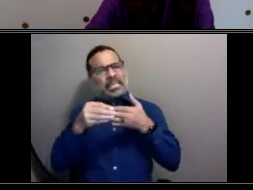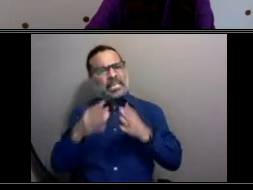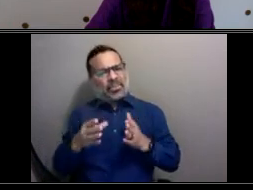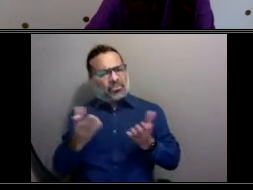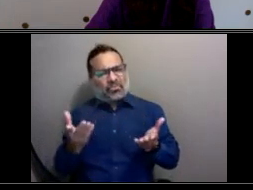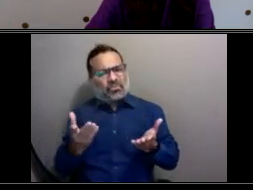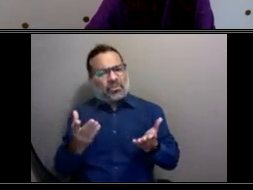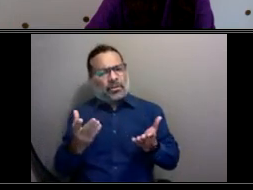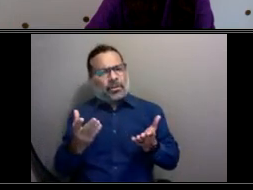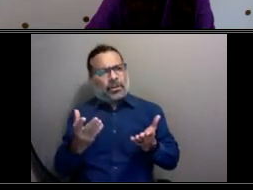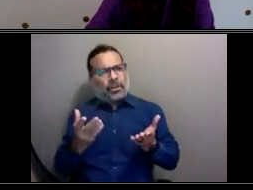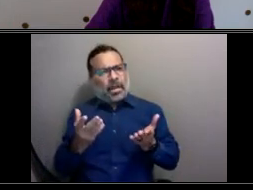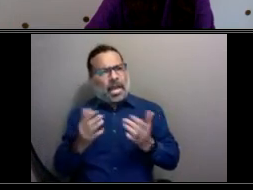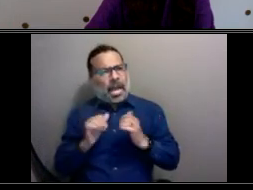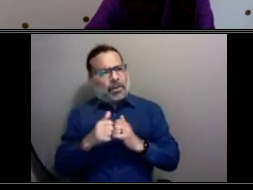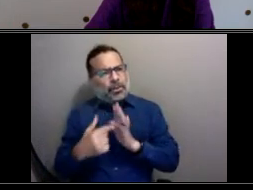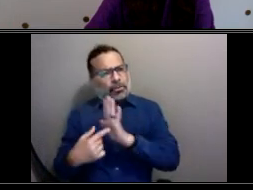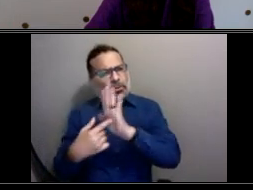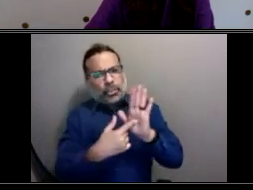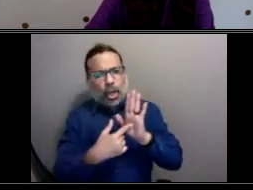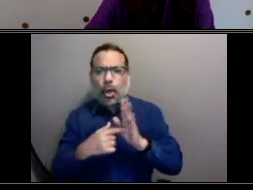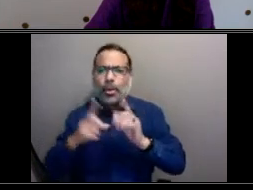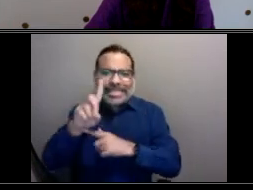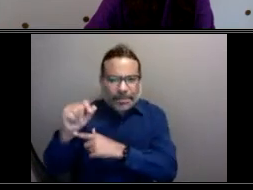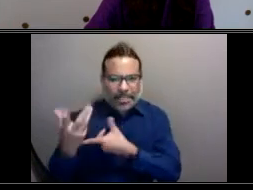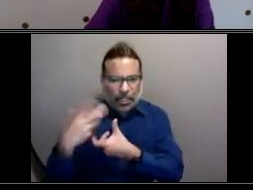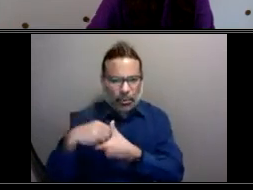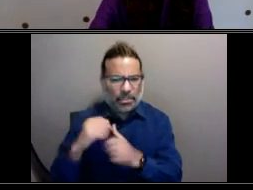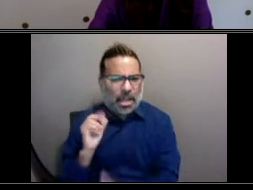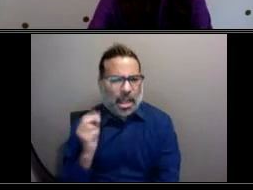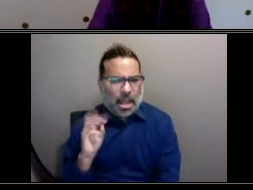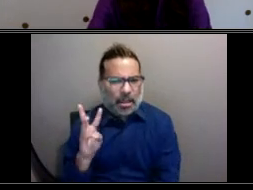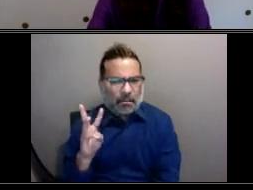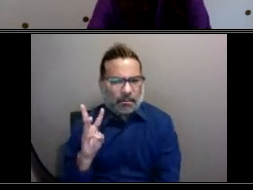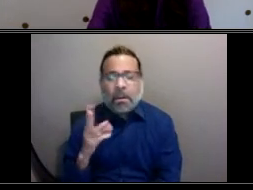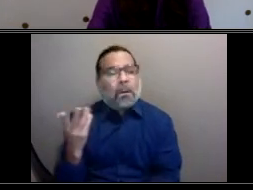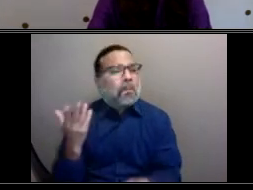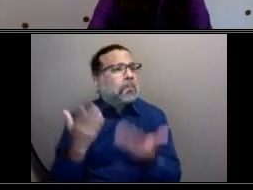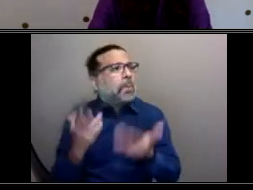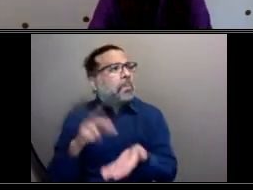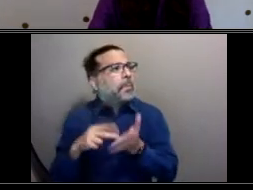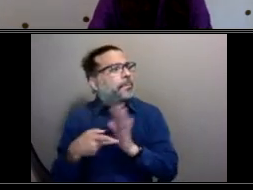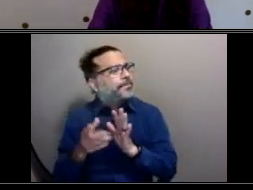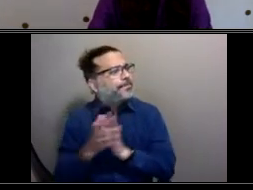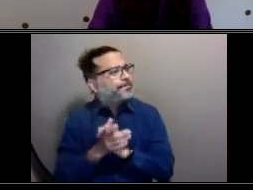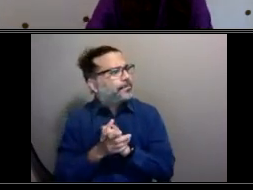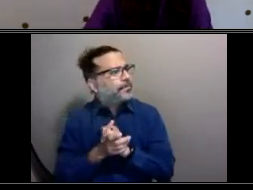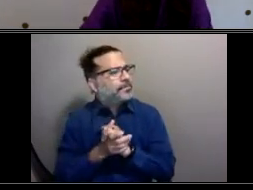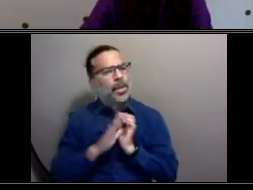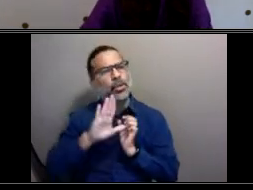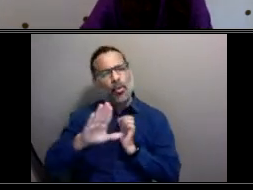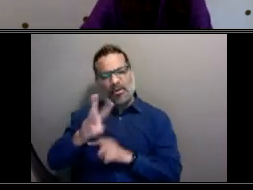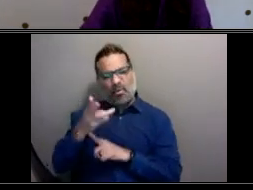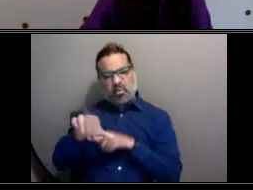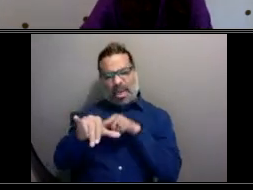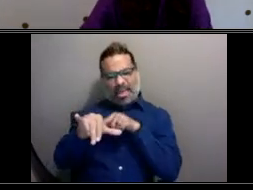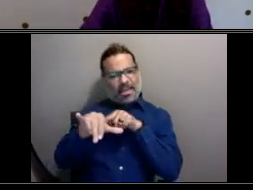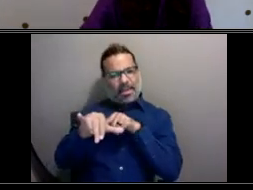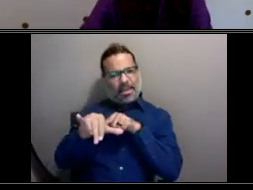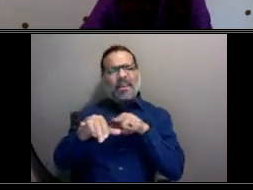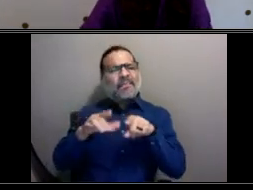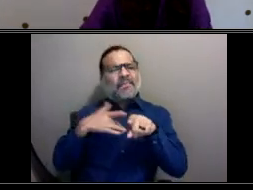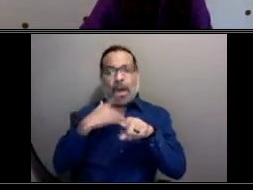that really focuses on that disability inclusion? Maybe the real question behind this is, what's your why? Why is this important to